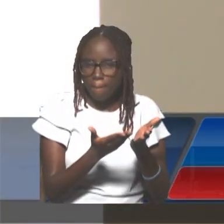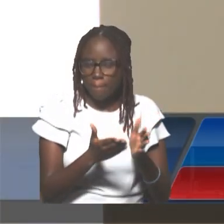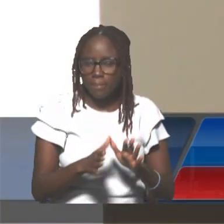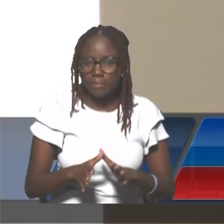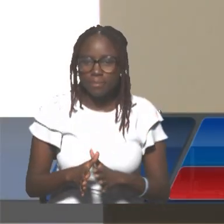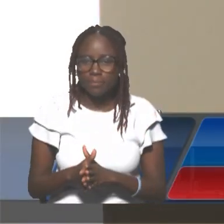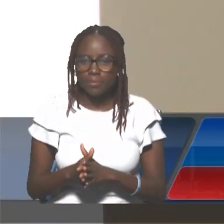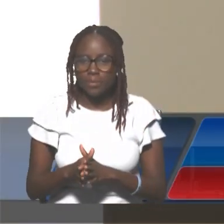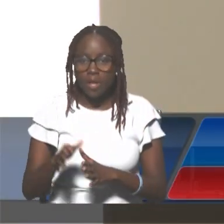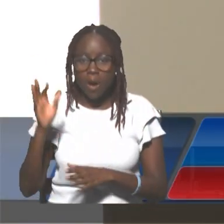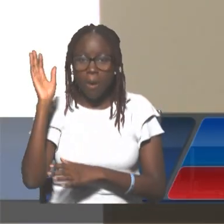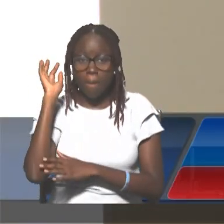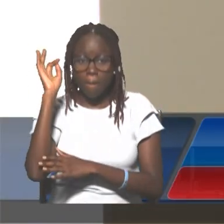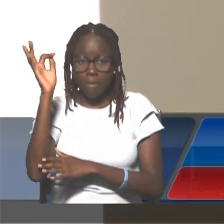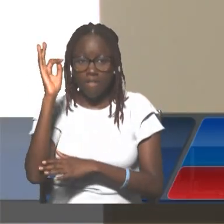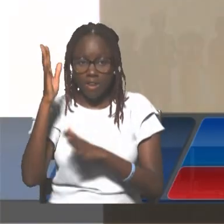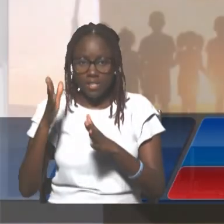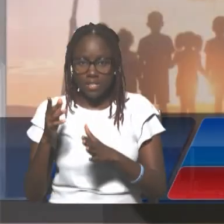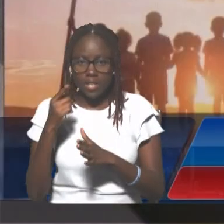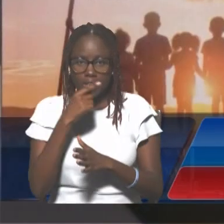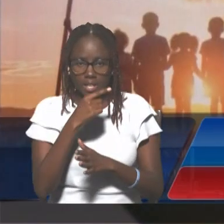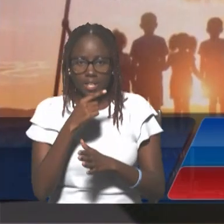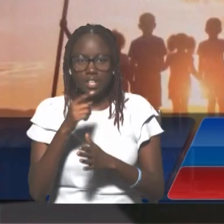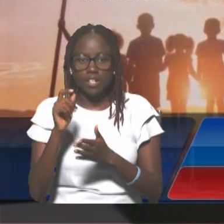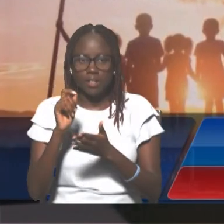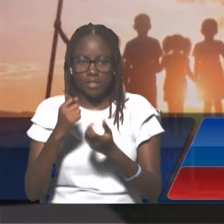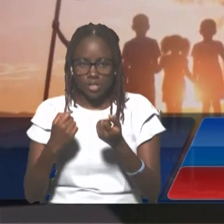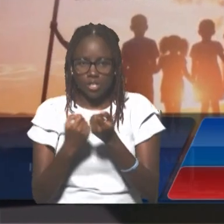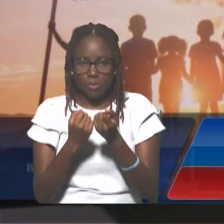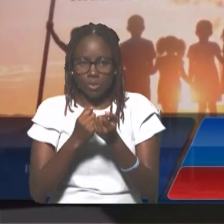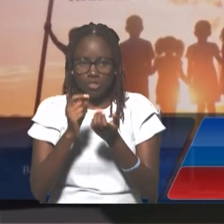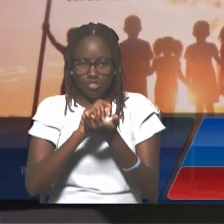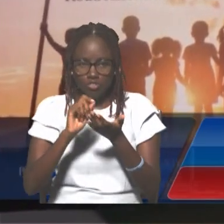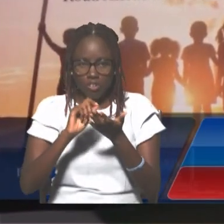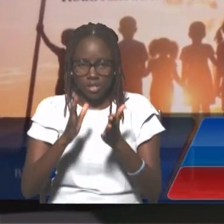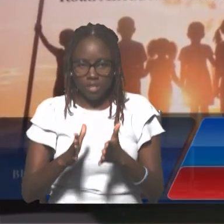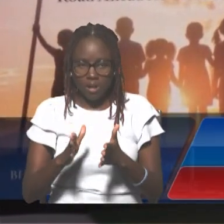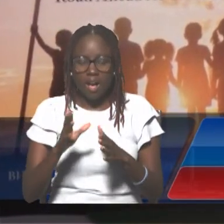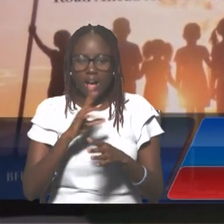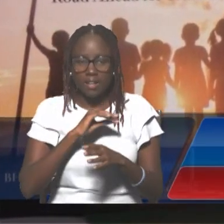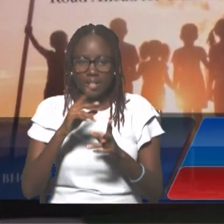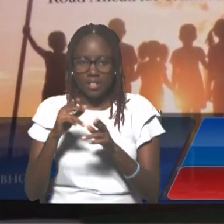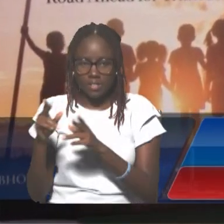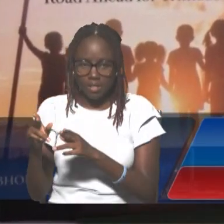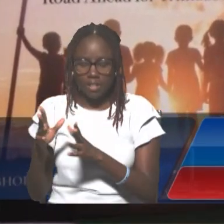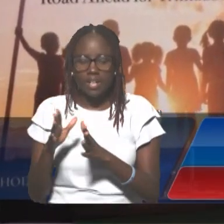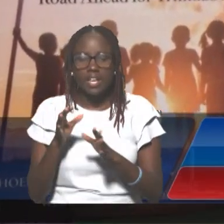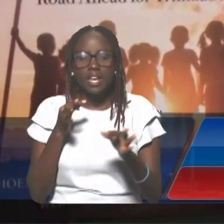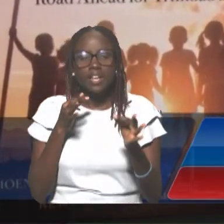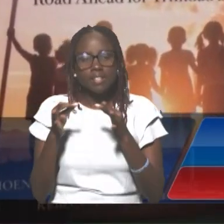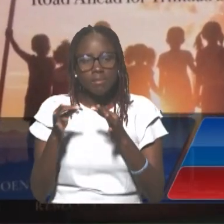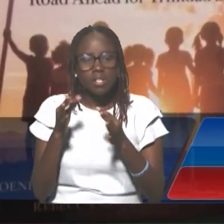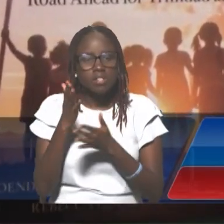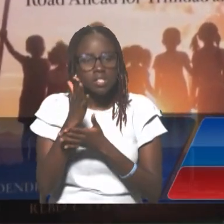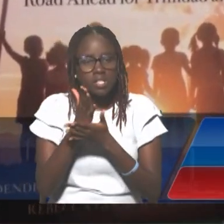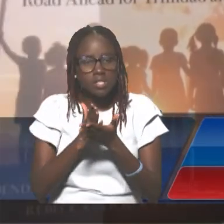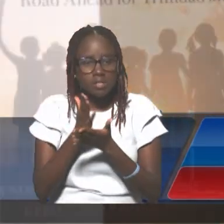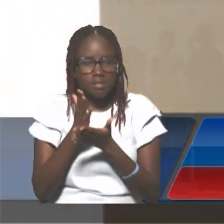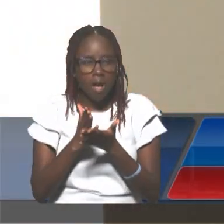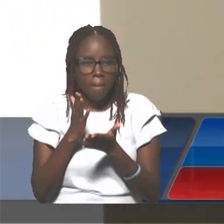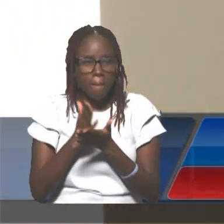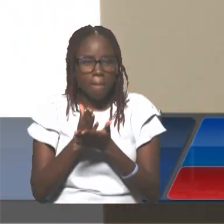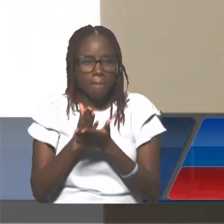Roger Hossein, another editor of the book and a contributing author on energy, reveals some of the insights in the